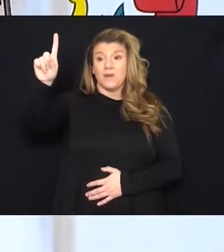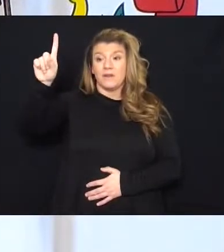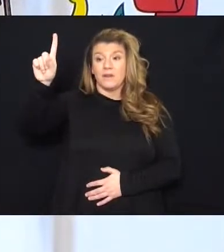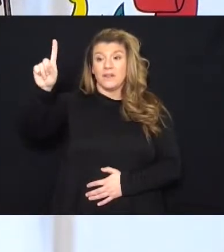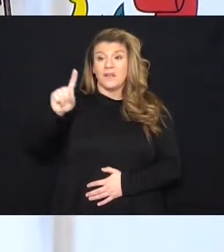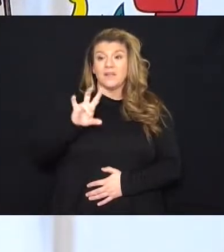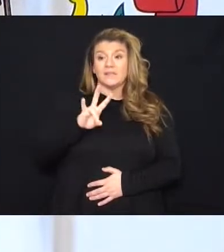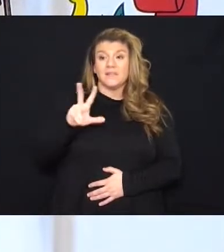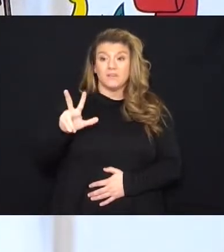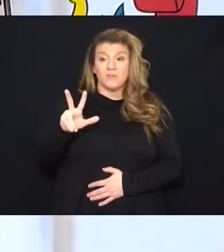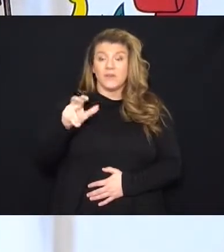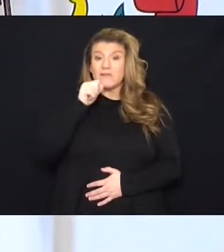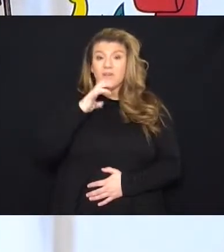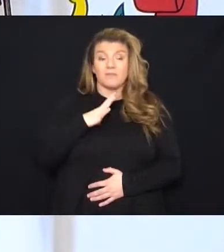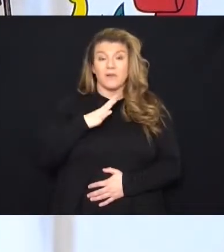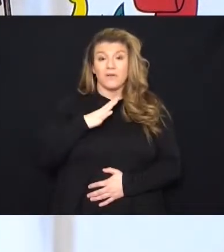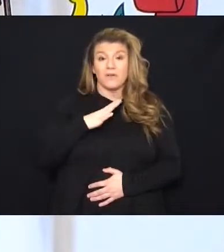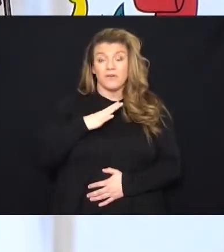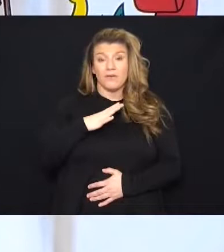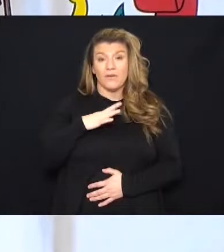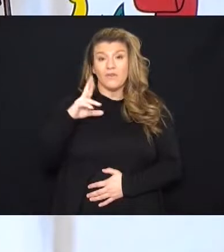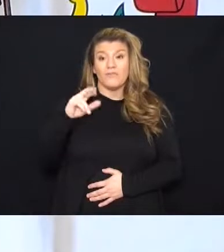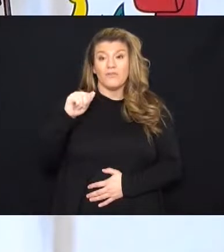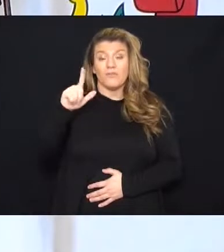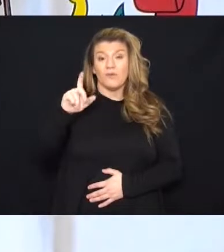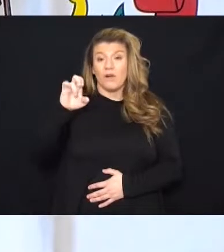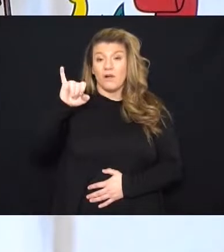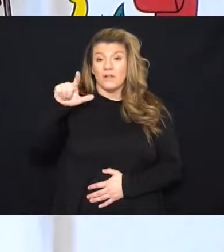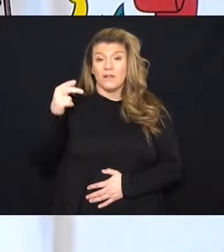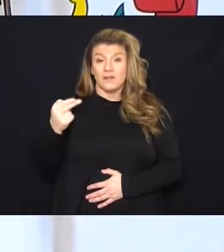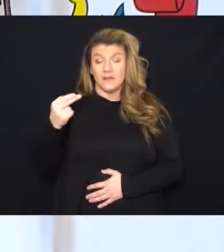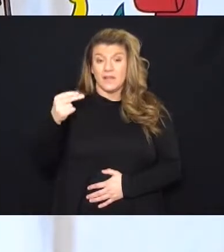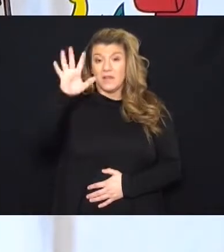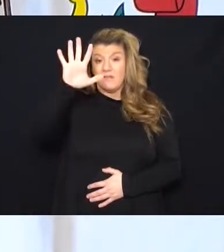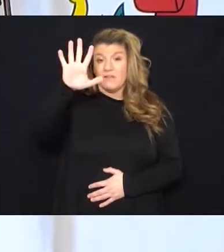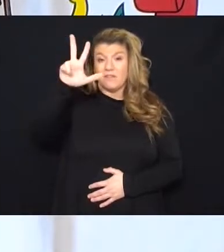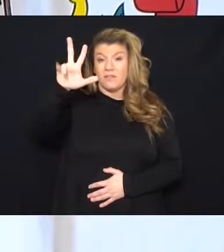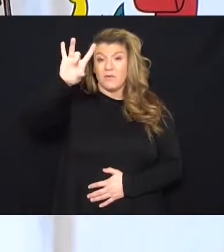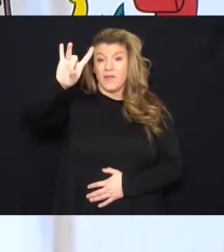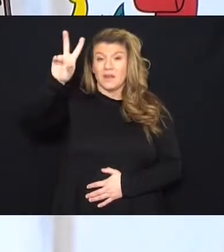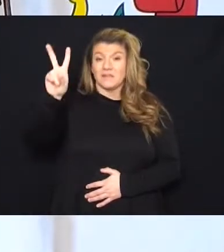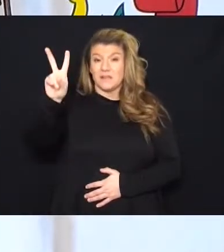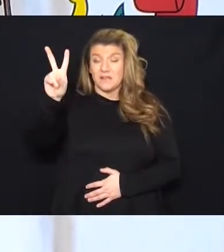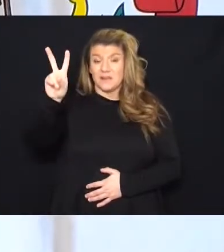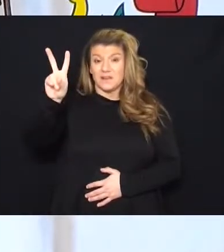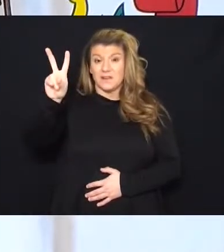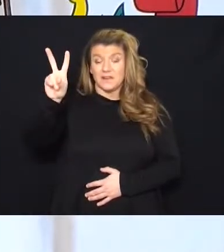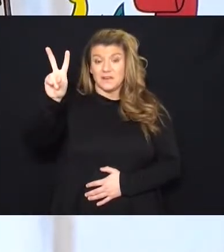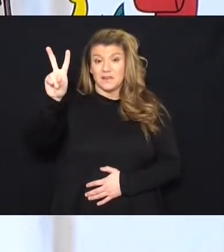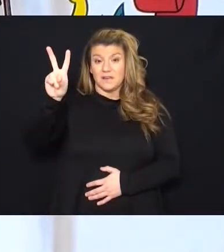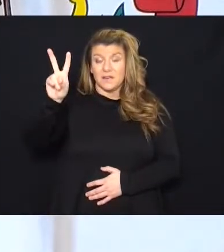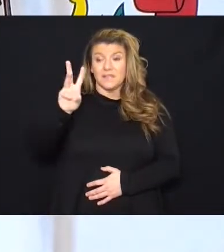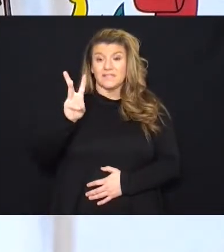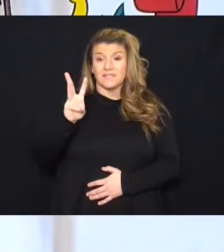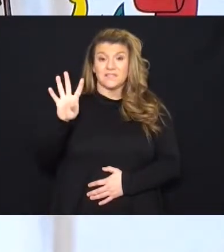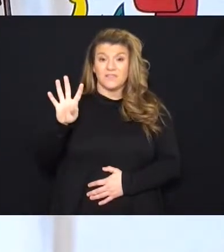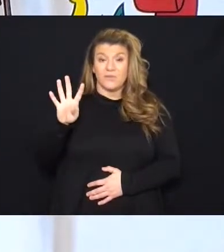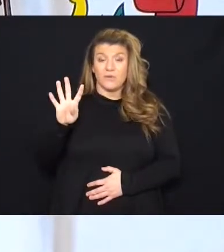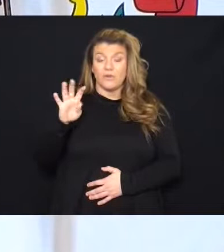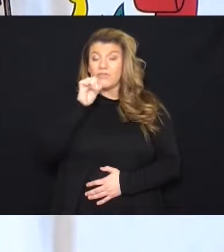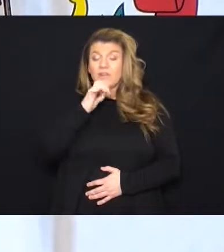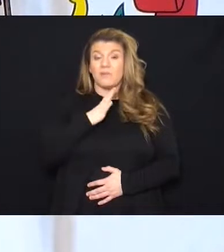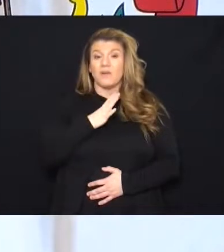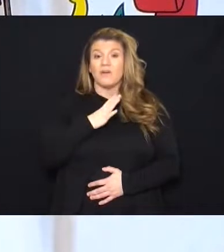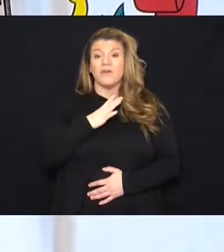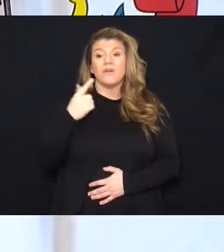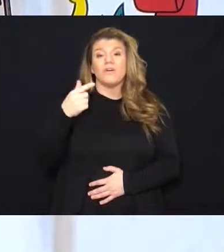a 73-year-old female from Raleigh County. The 5,382nd death, a 64-year-old